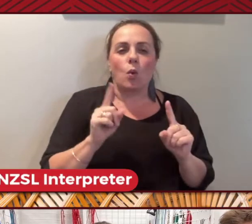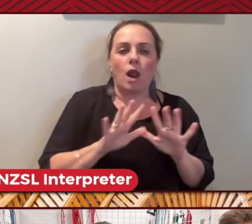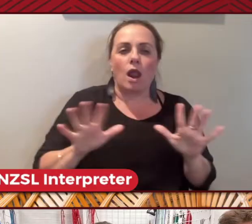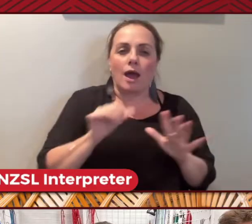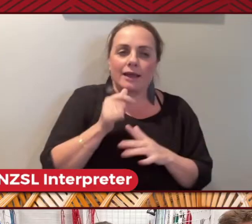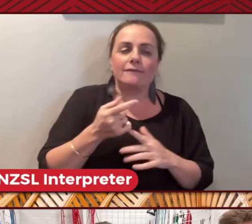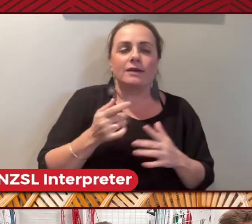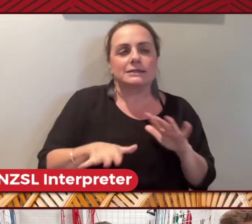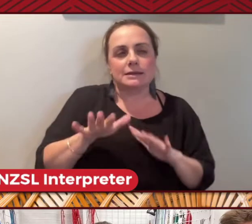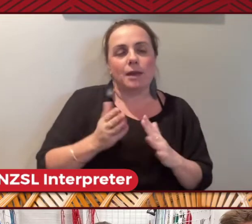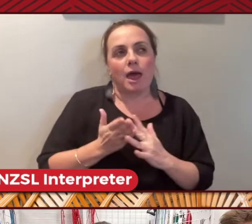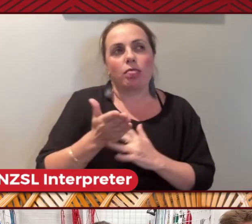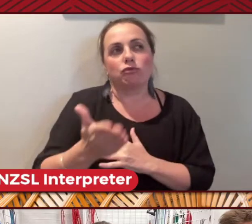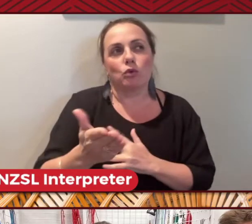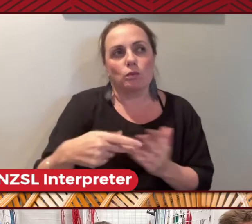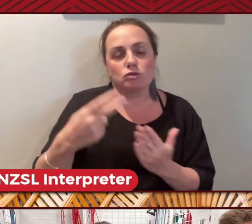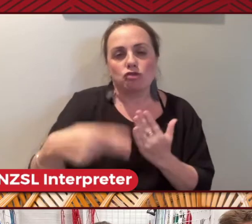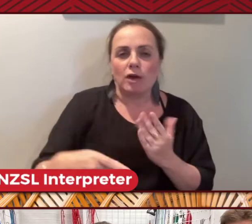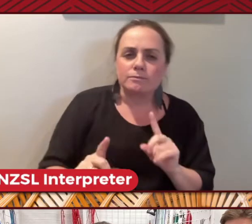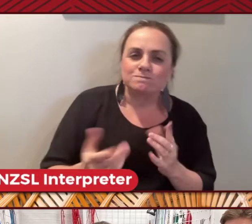similar.